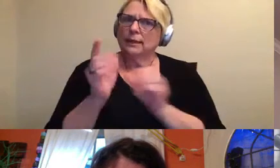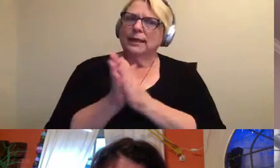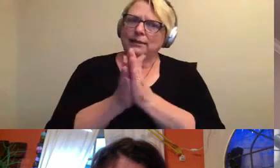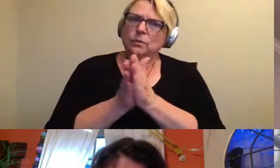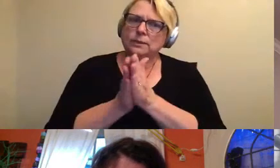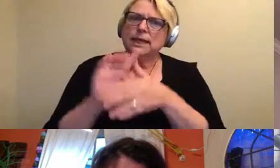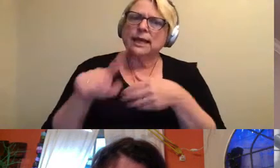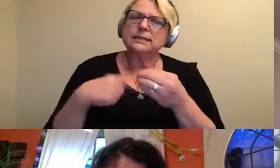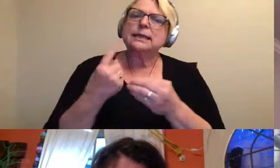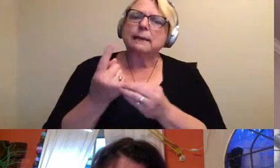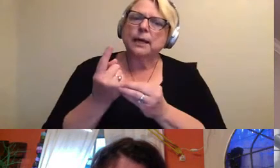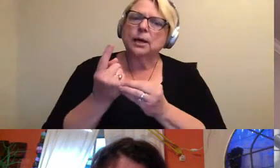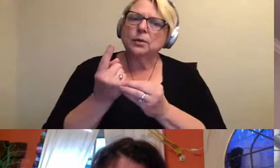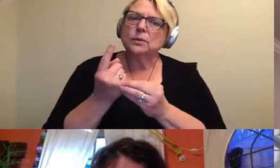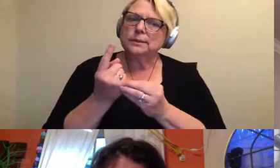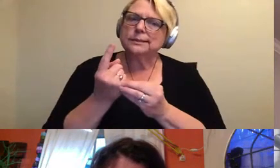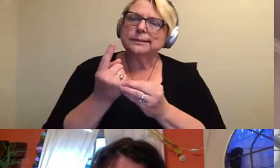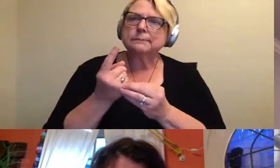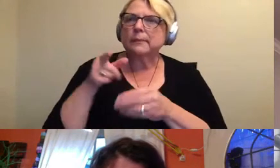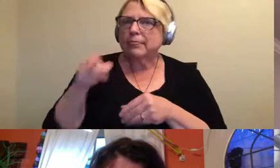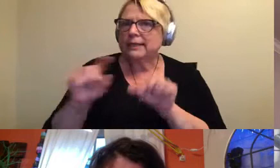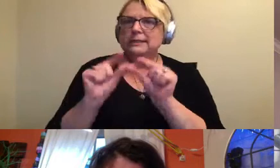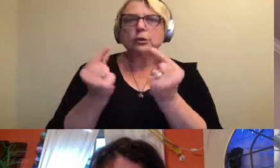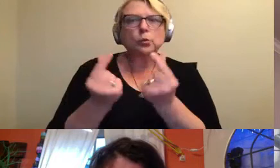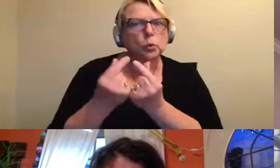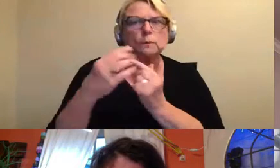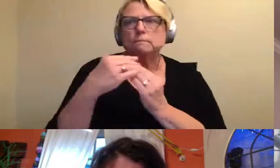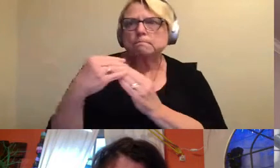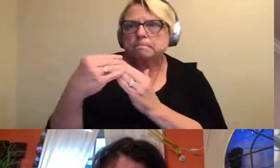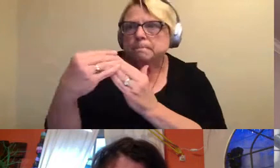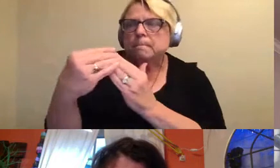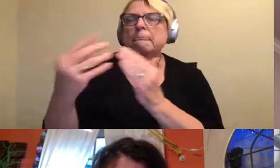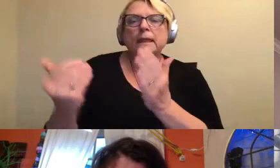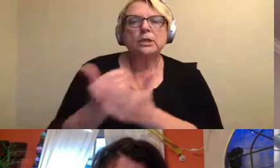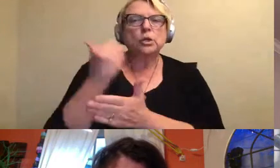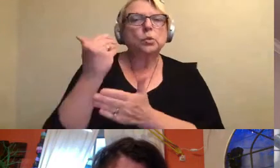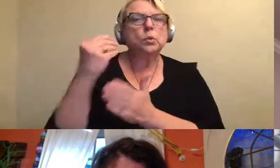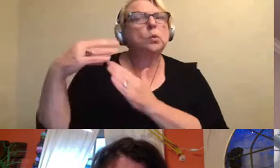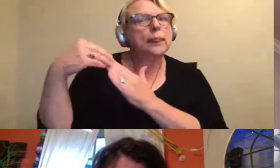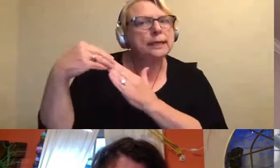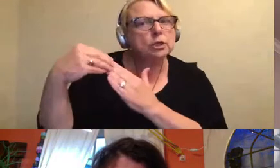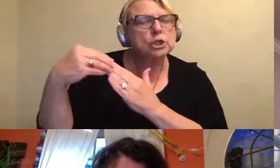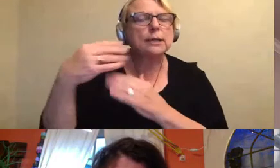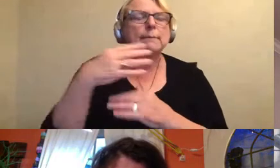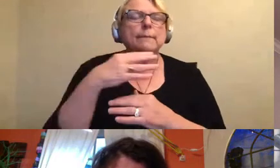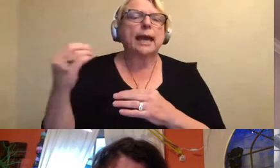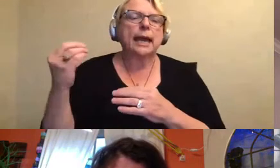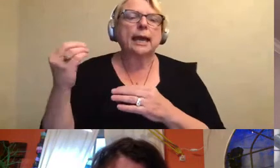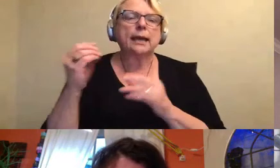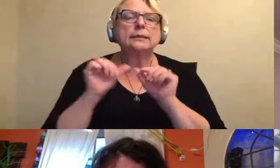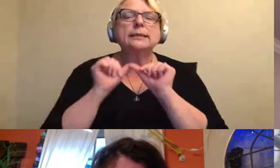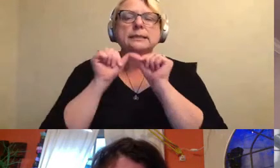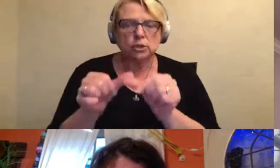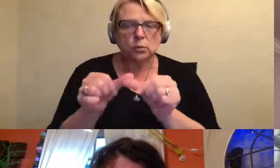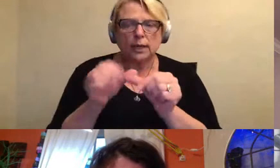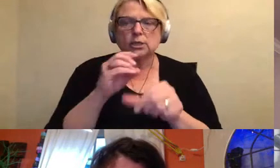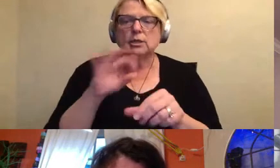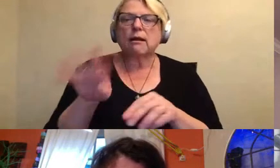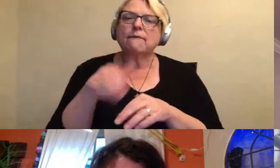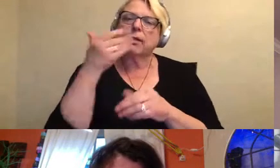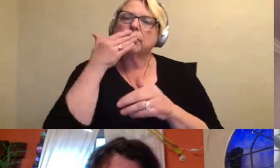the direction of this group and the new leadership and the continuation of other